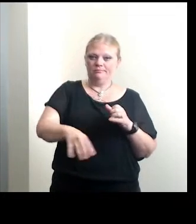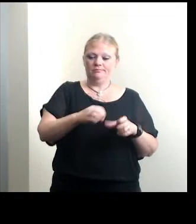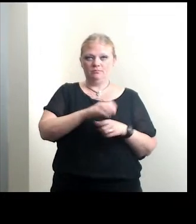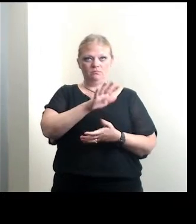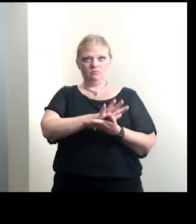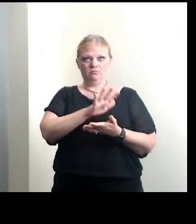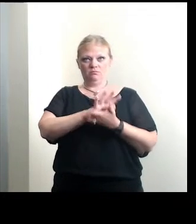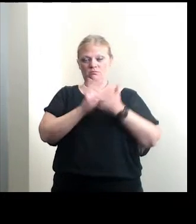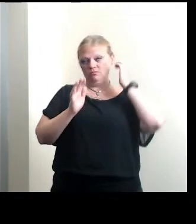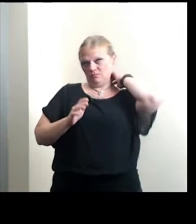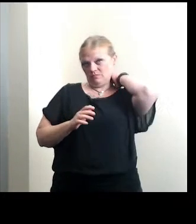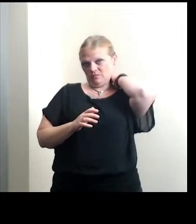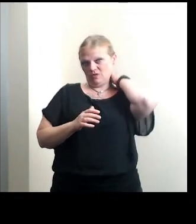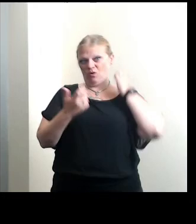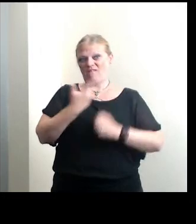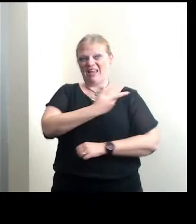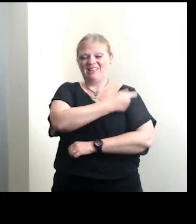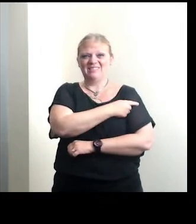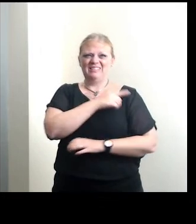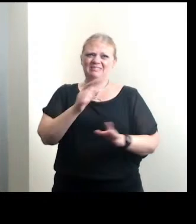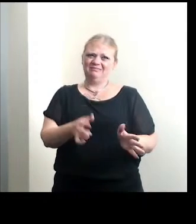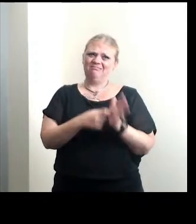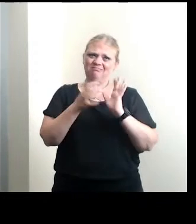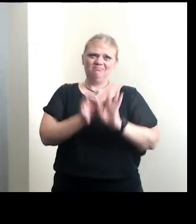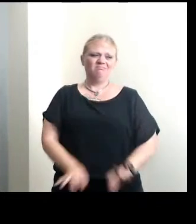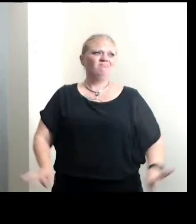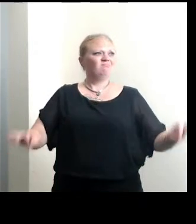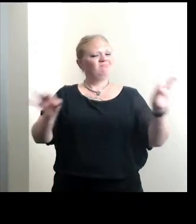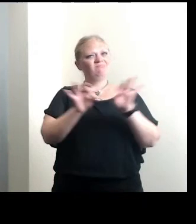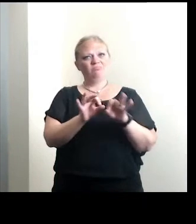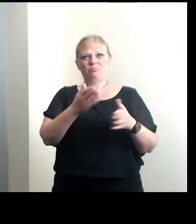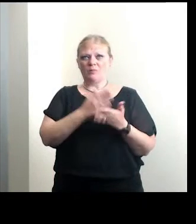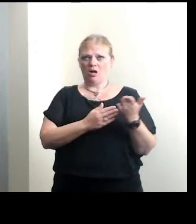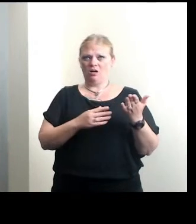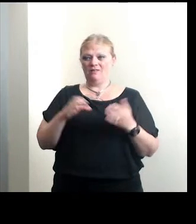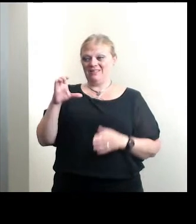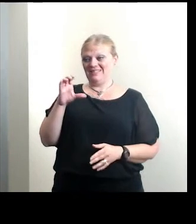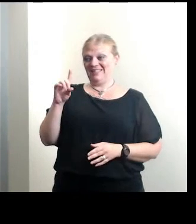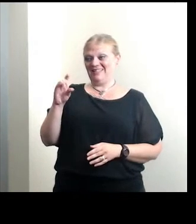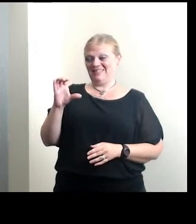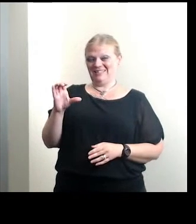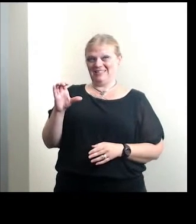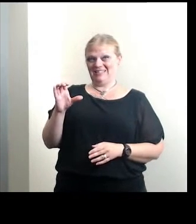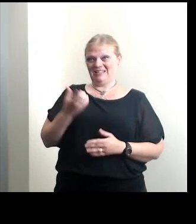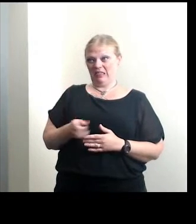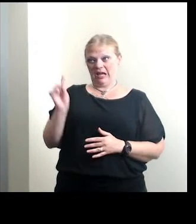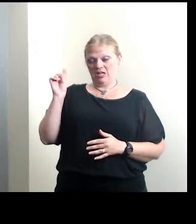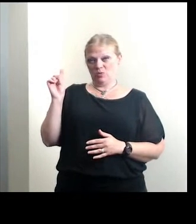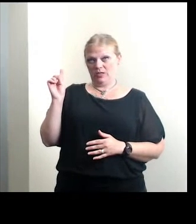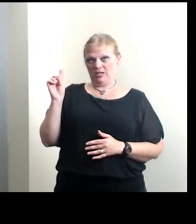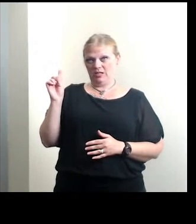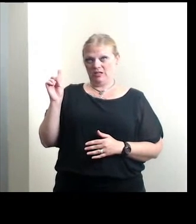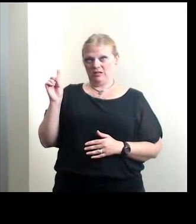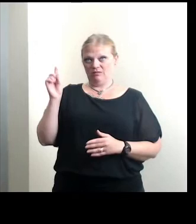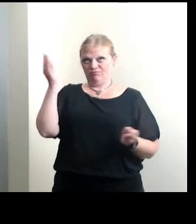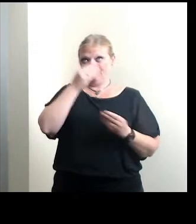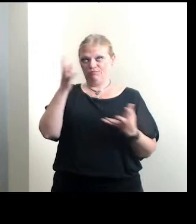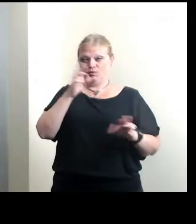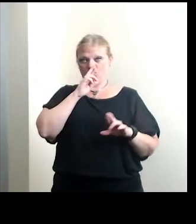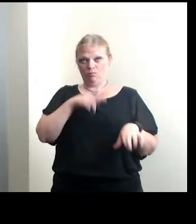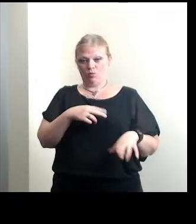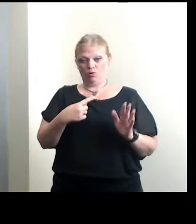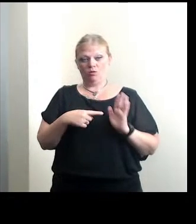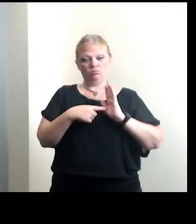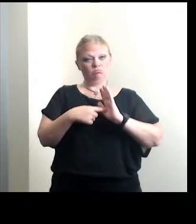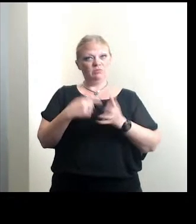so vaccination is a key component to that. Actually, the CDC at the end of last week came out with a report showing the